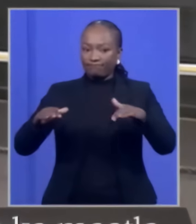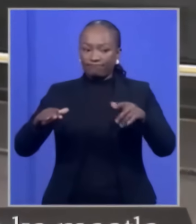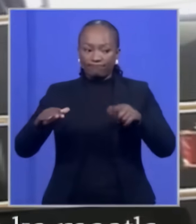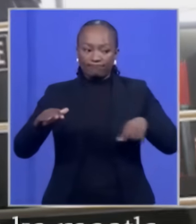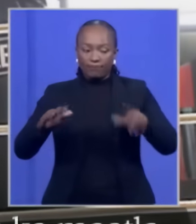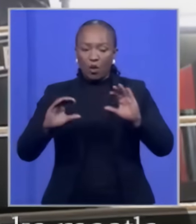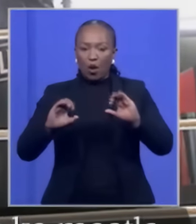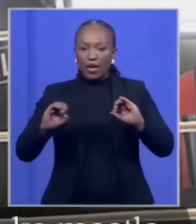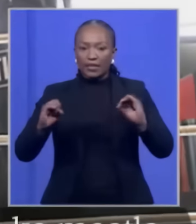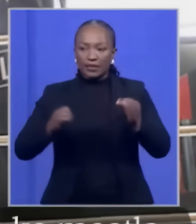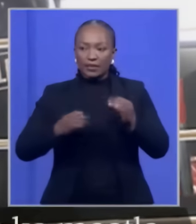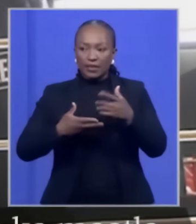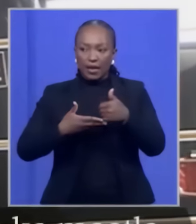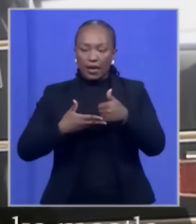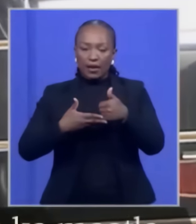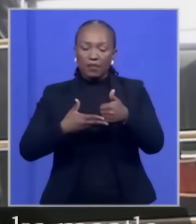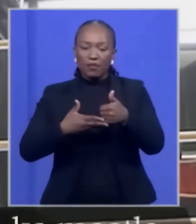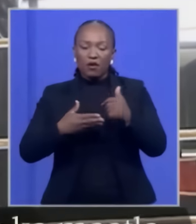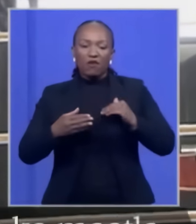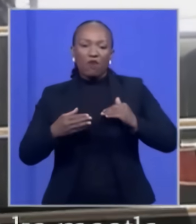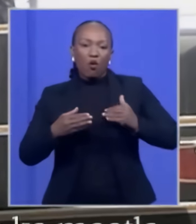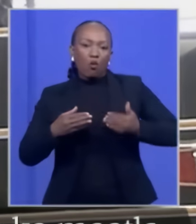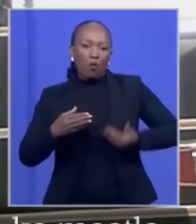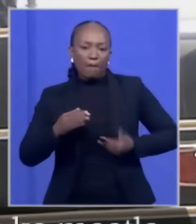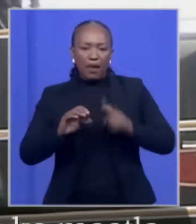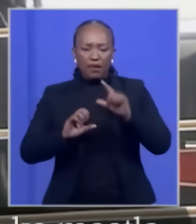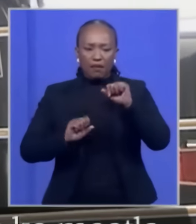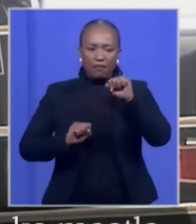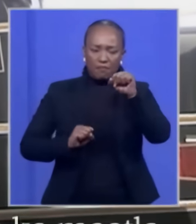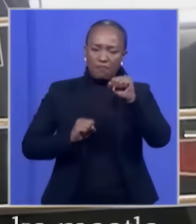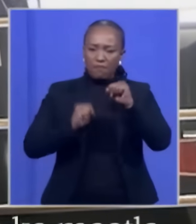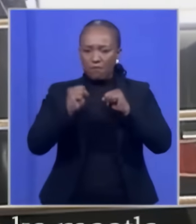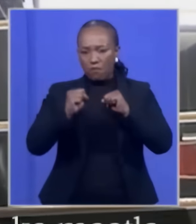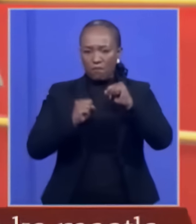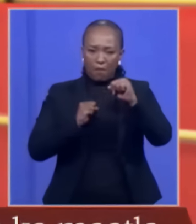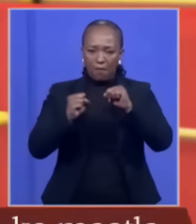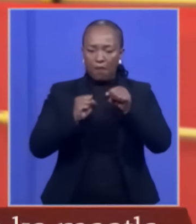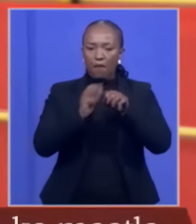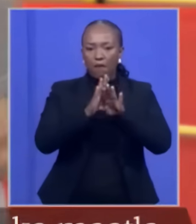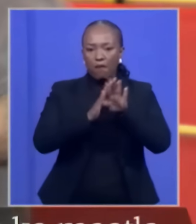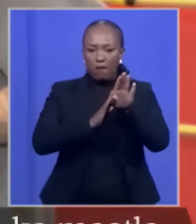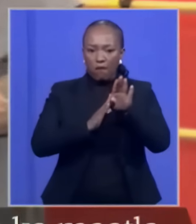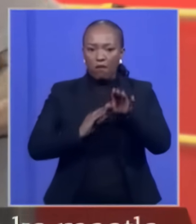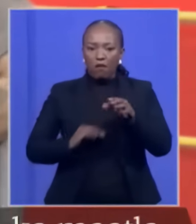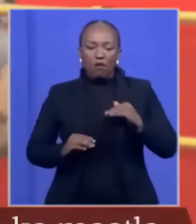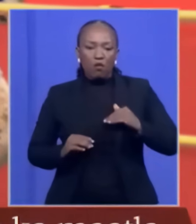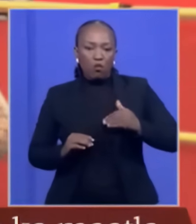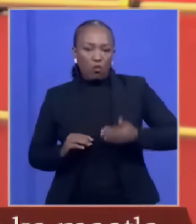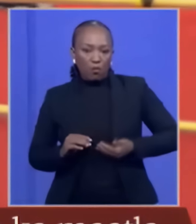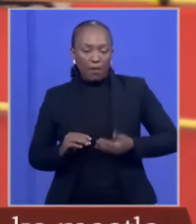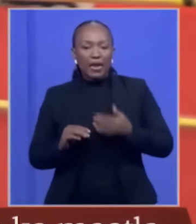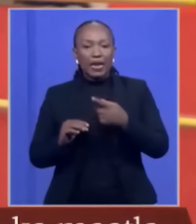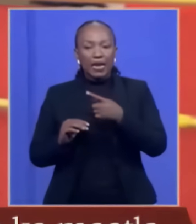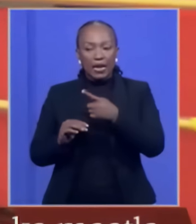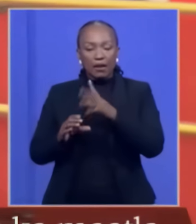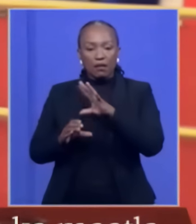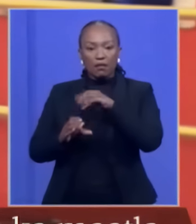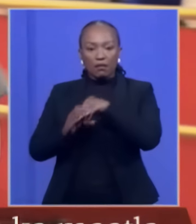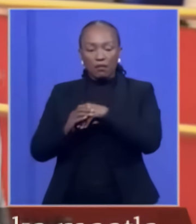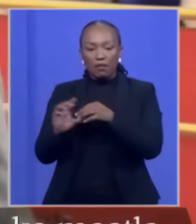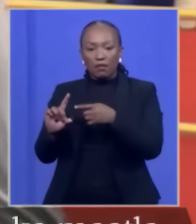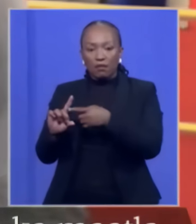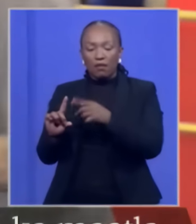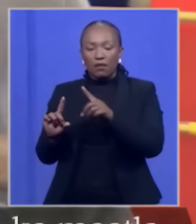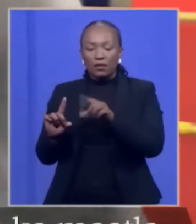goduiša le go tšwetša pele papadi ya basadi ya matswele ka mo Afrika Borwa. Go se bapadi sa dipapadi tša matswele go swana le Bernice Ferreira, Mampudi